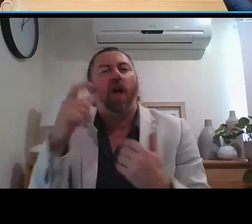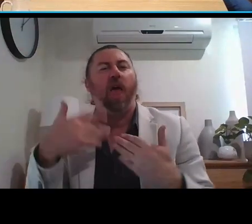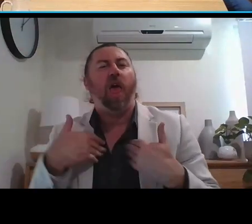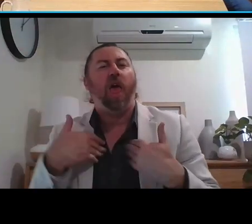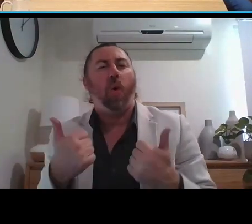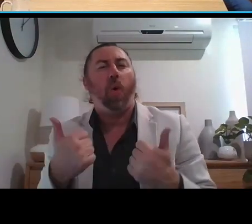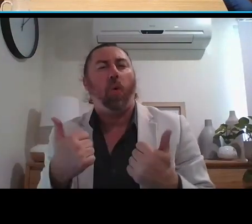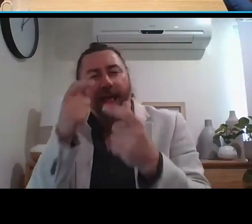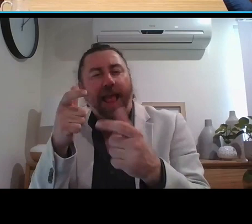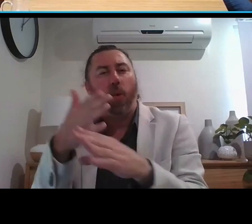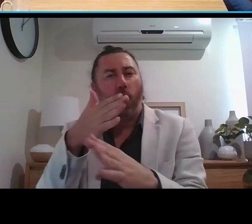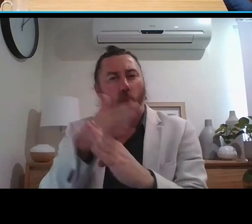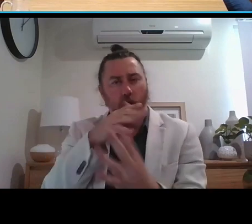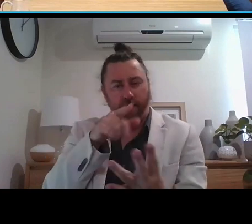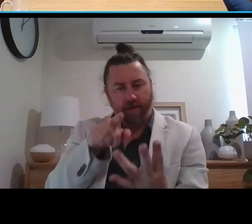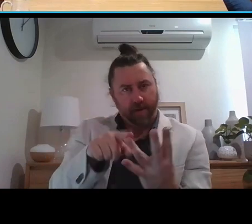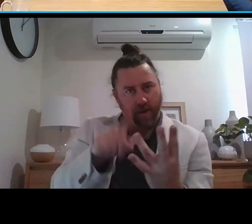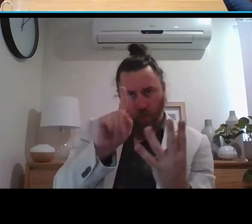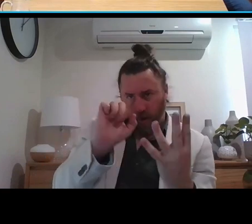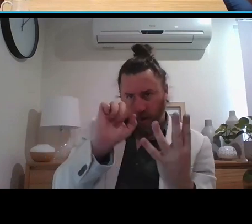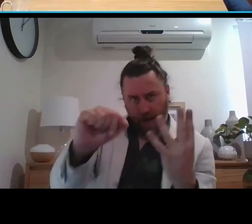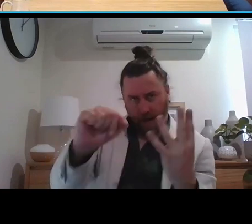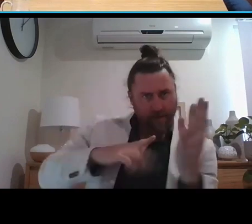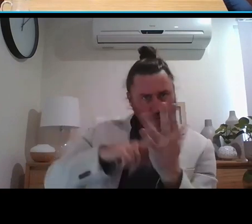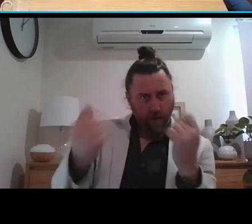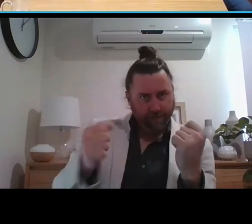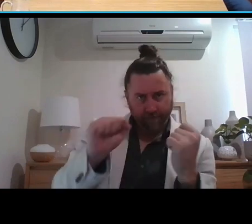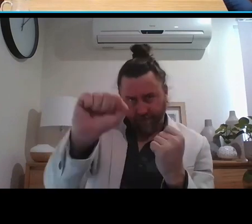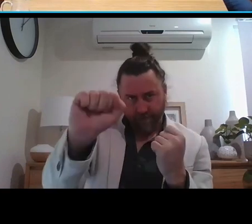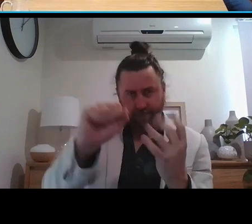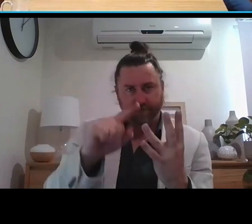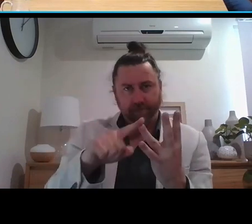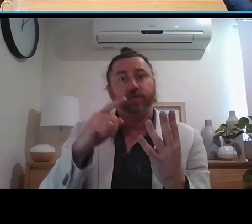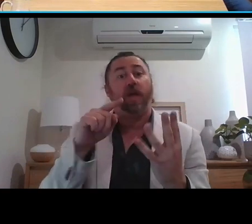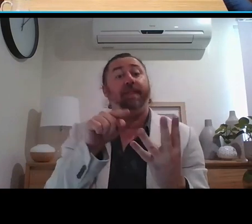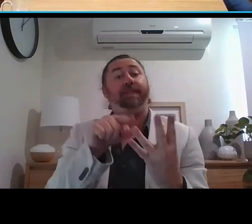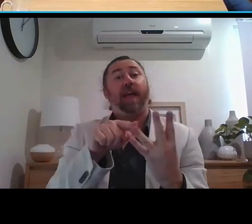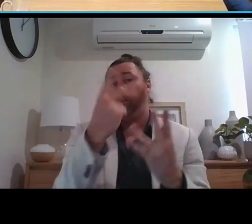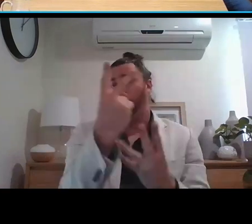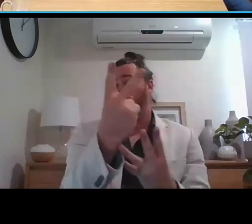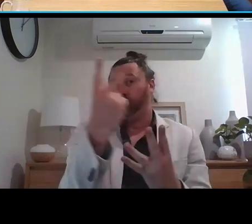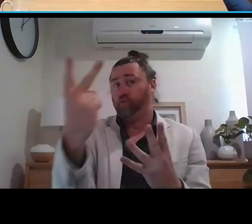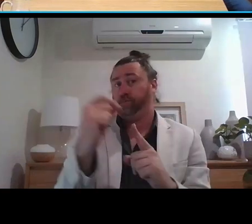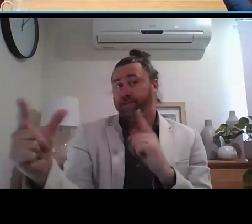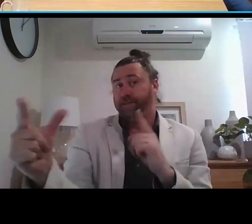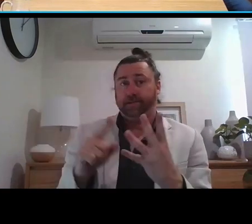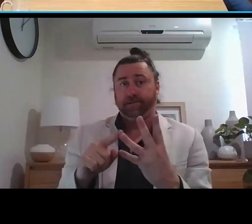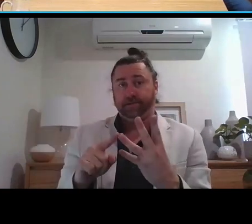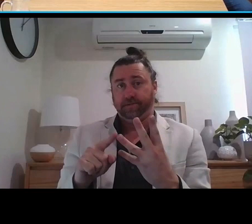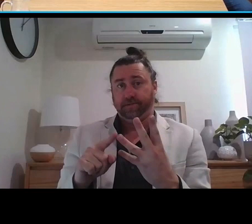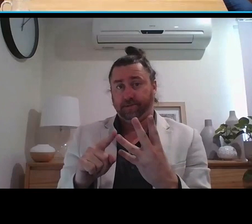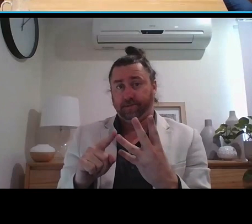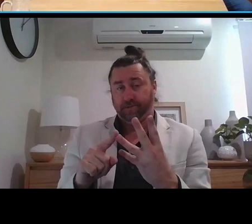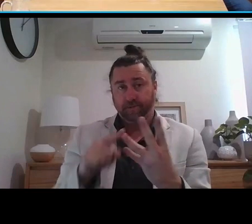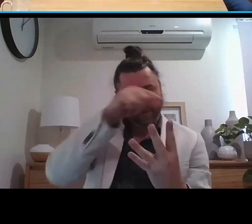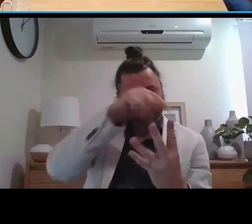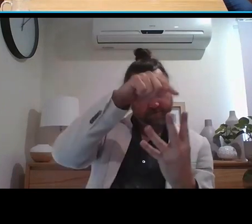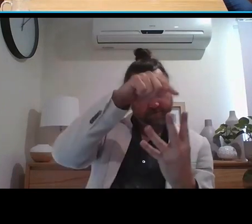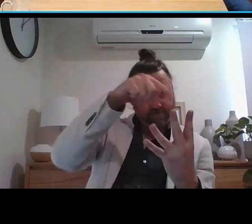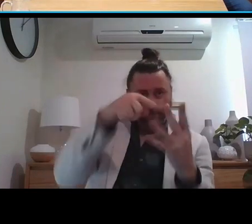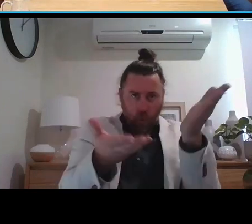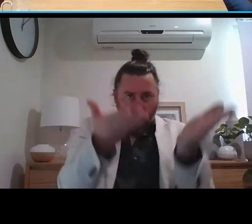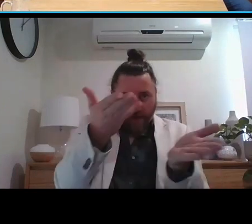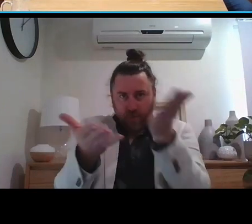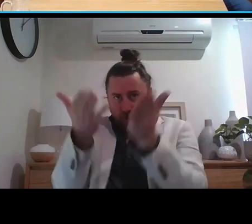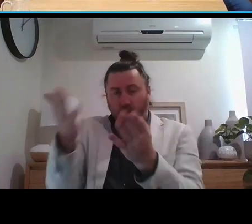service's individualised target. Staffing makes up 22% of the overall star rating.